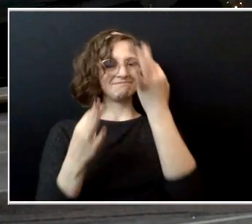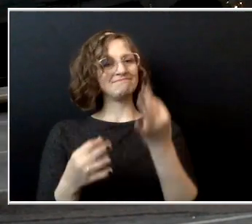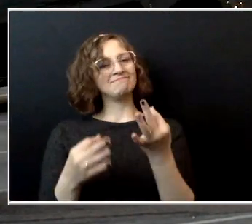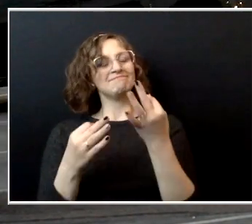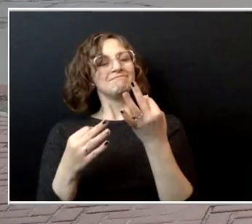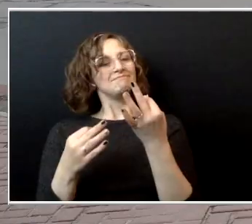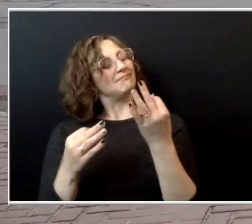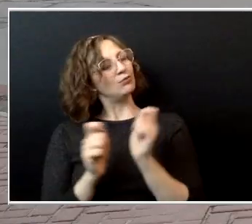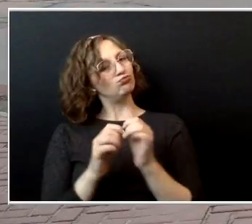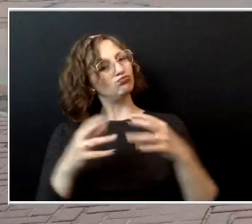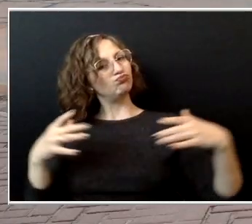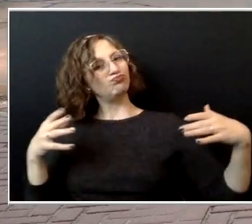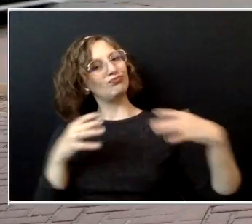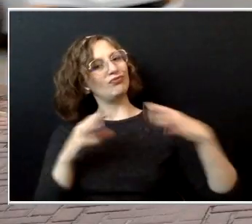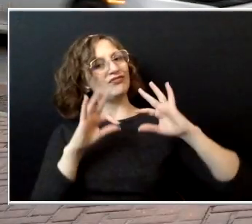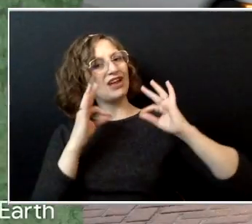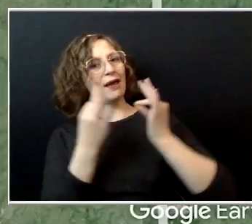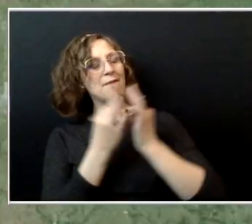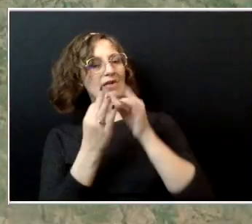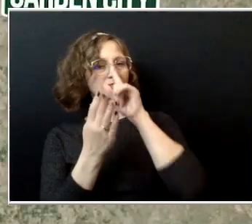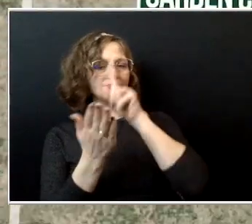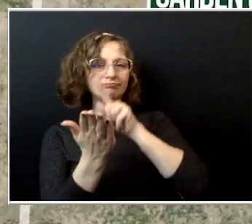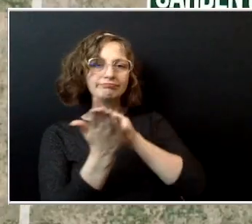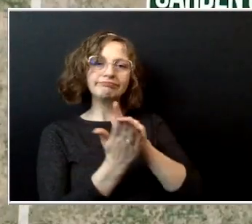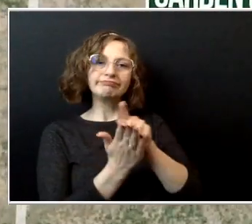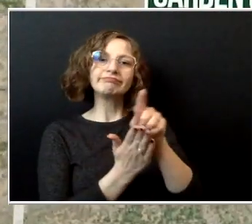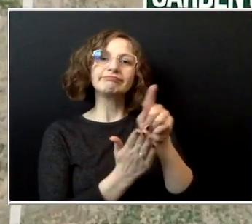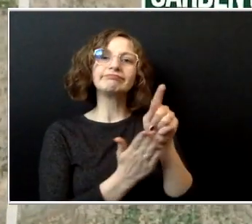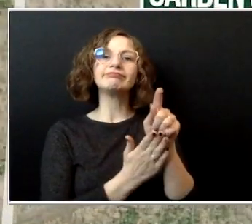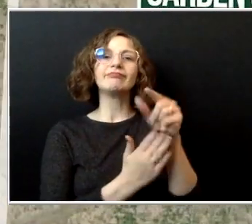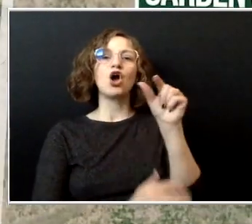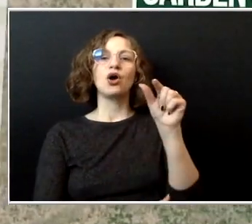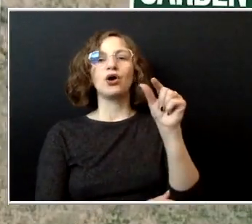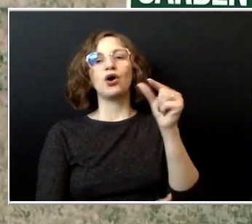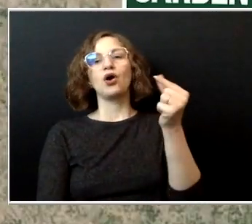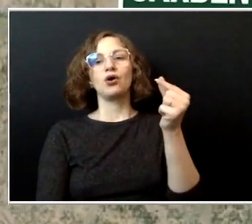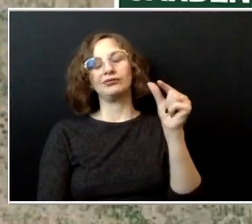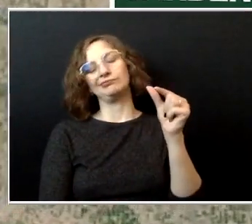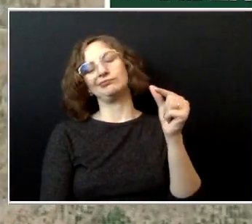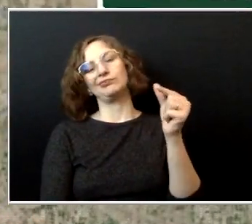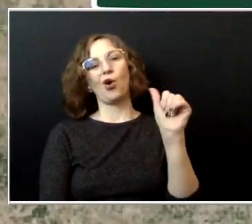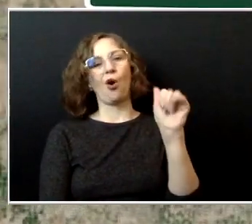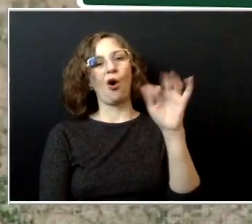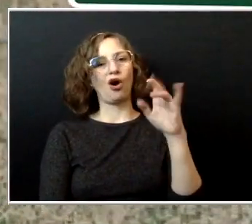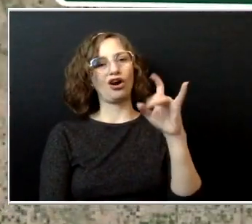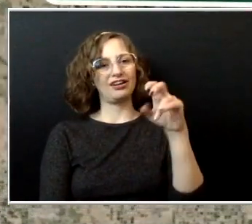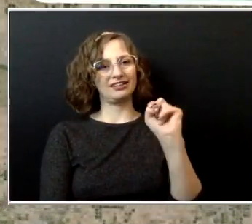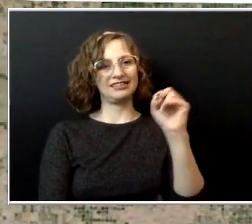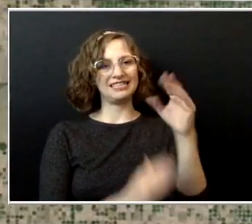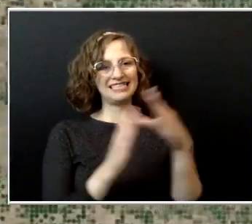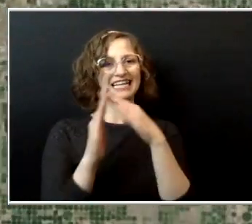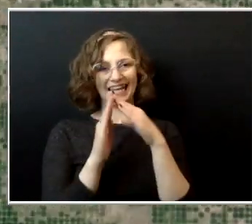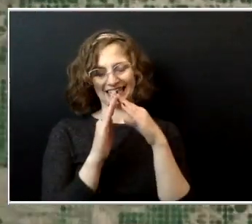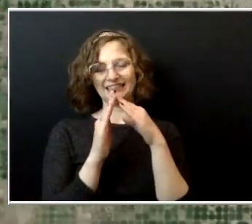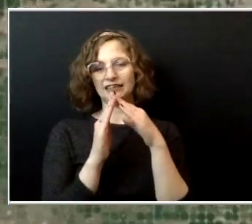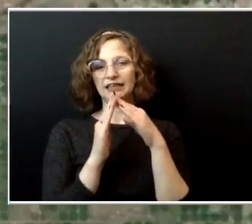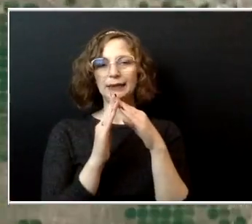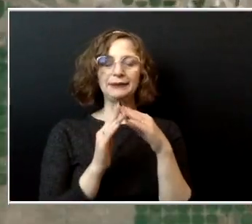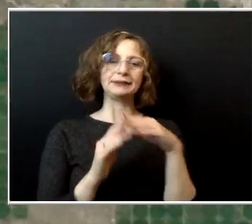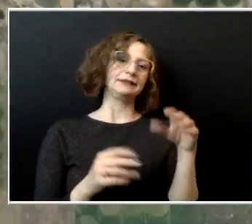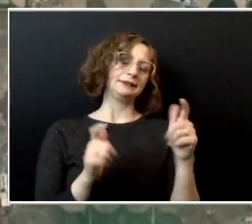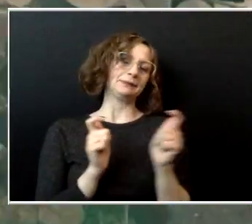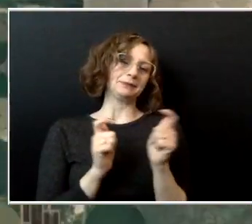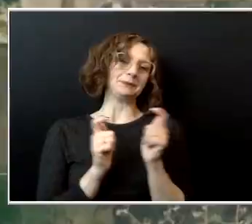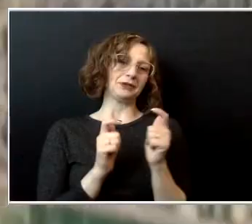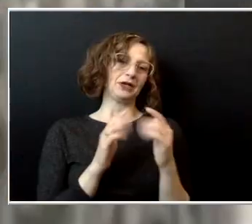love with and put down roots in Garden City, the small southwest Kansas town about 6.5 hours from